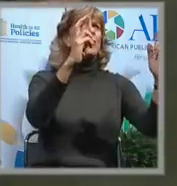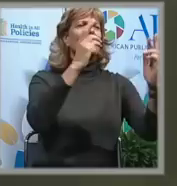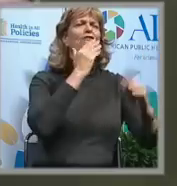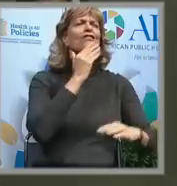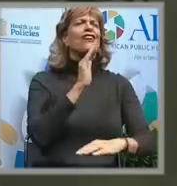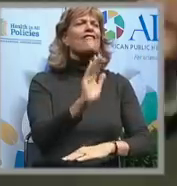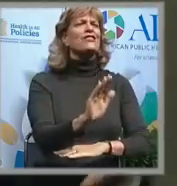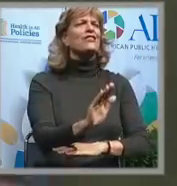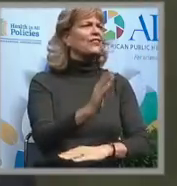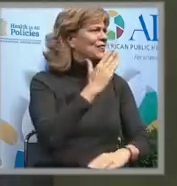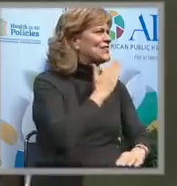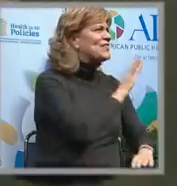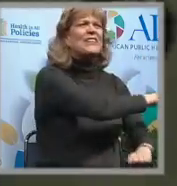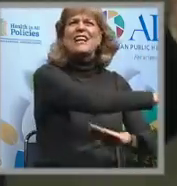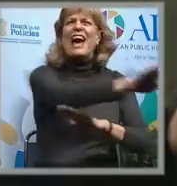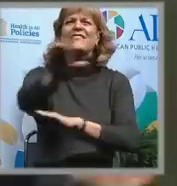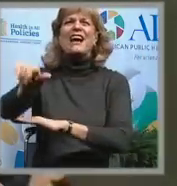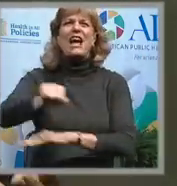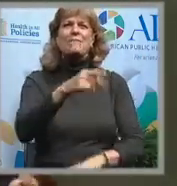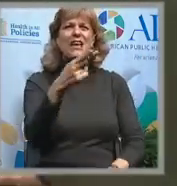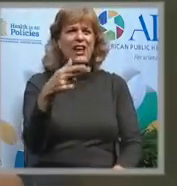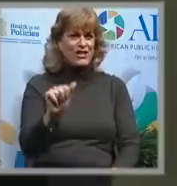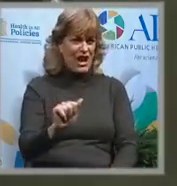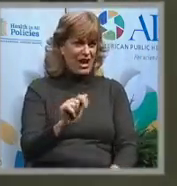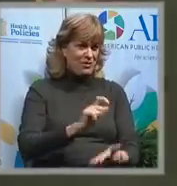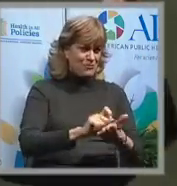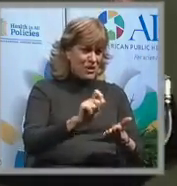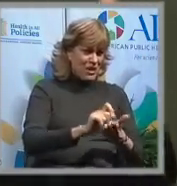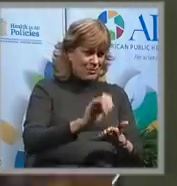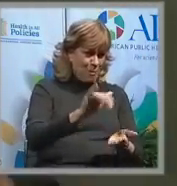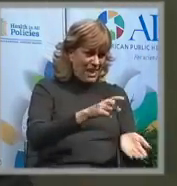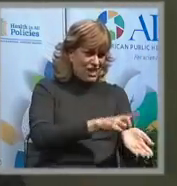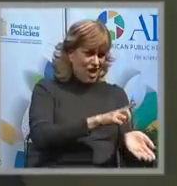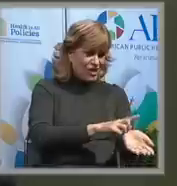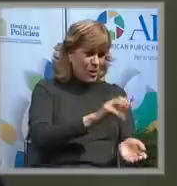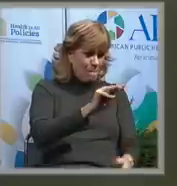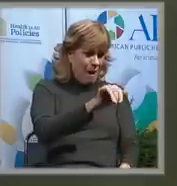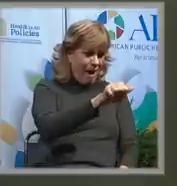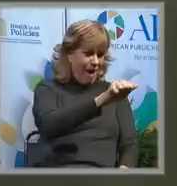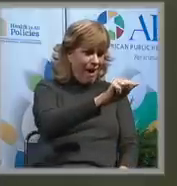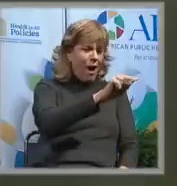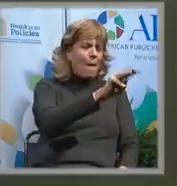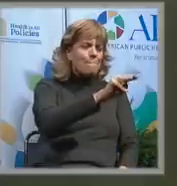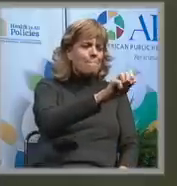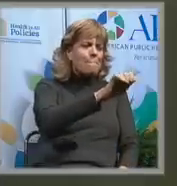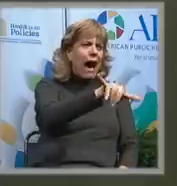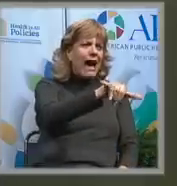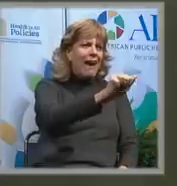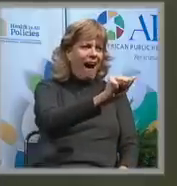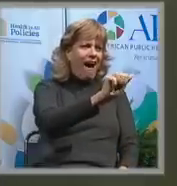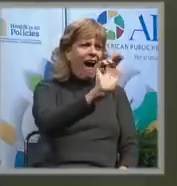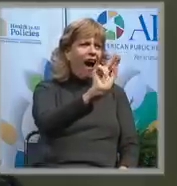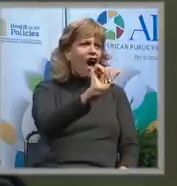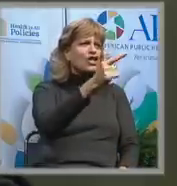good afternoon. Good afternoon, APHA. Give her a round of applause for poetry, for poetry.